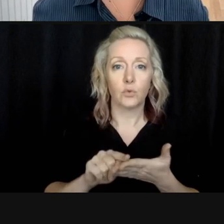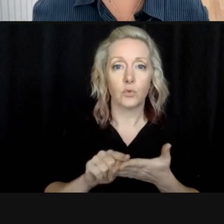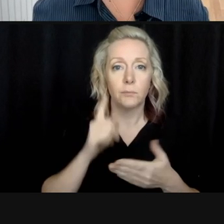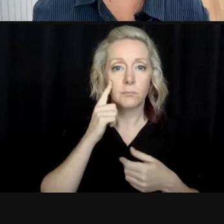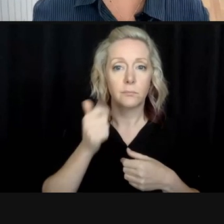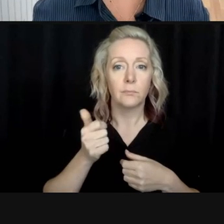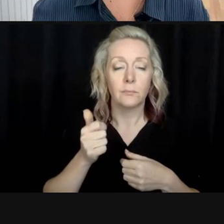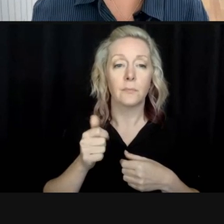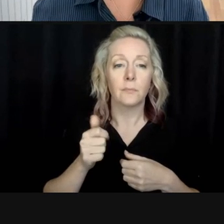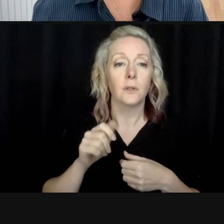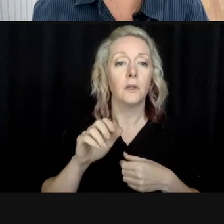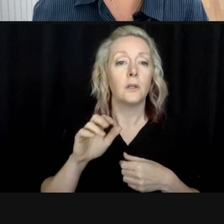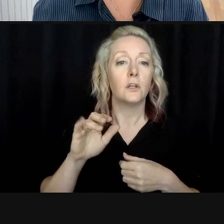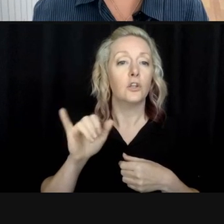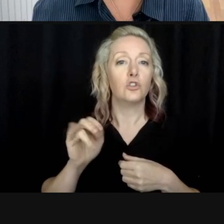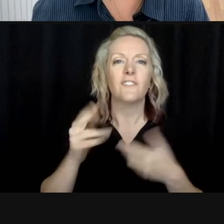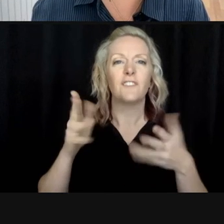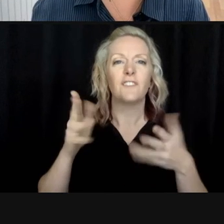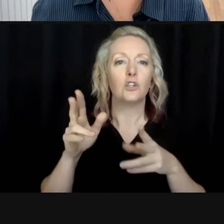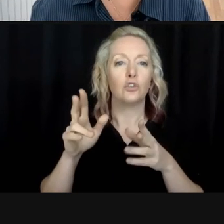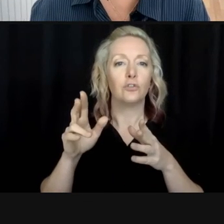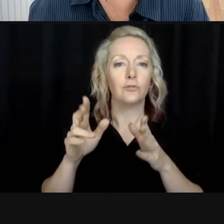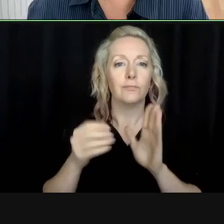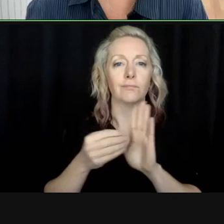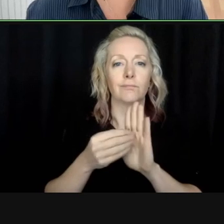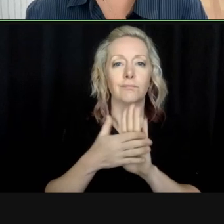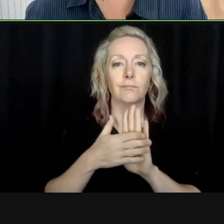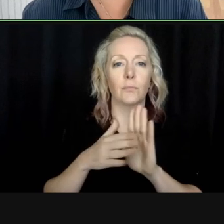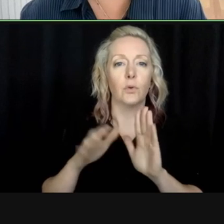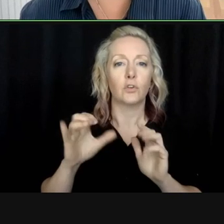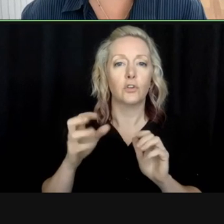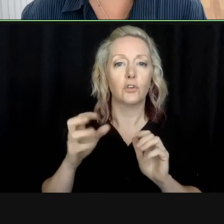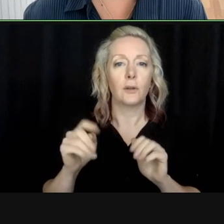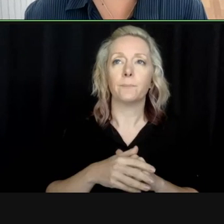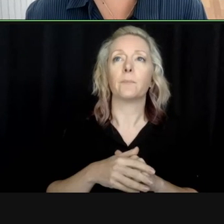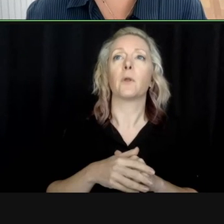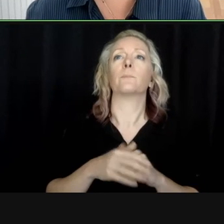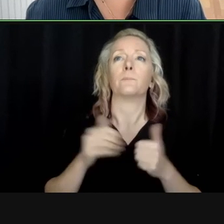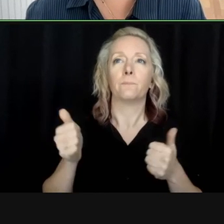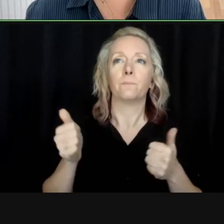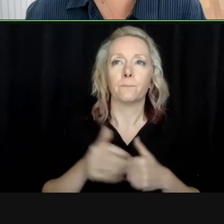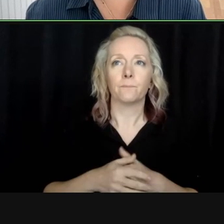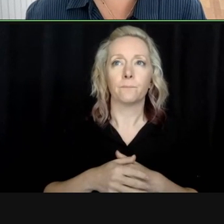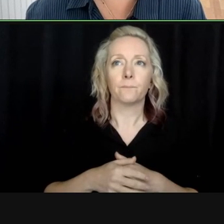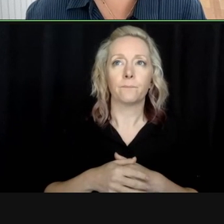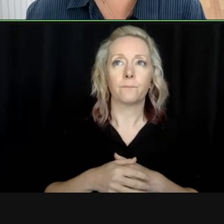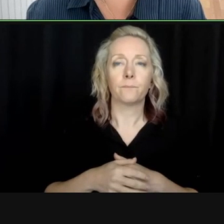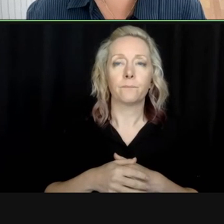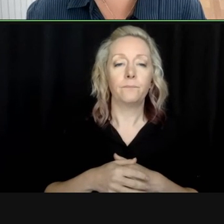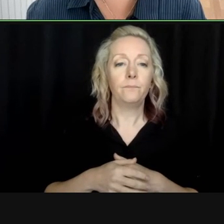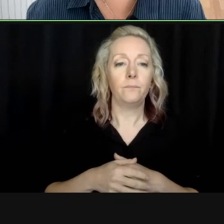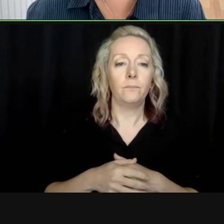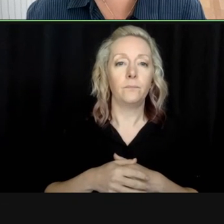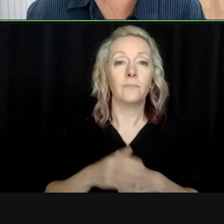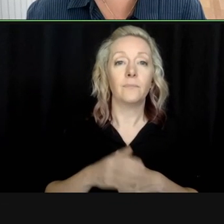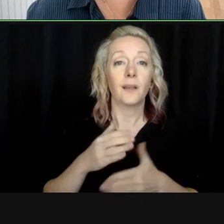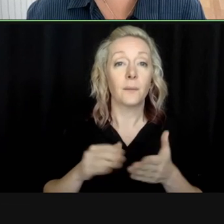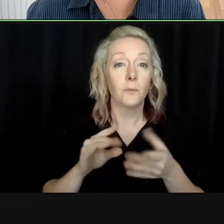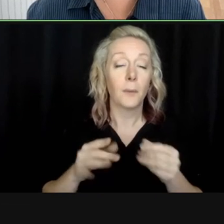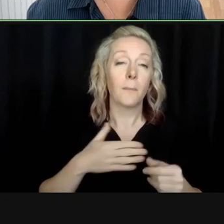yourself. I did that, Julie. We're good. Okay. Yep. Oh yeah, you did. My kiddo, so my daughter